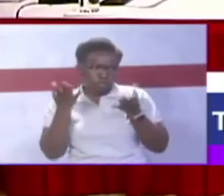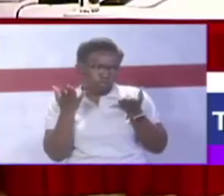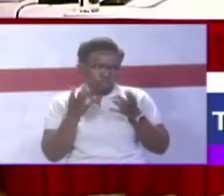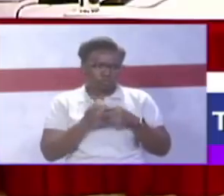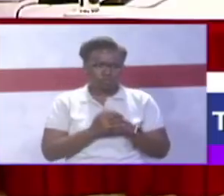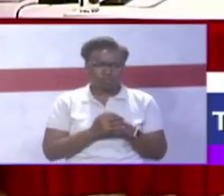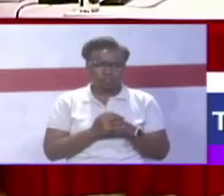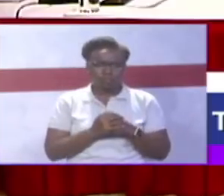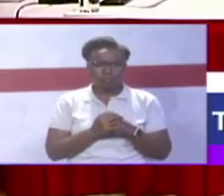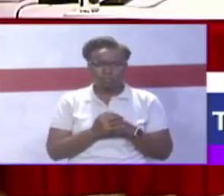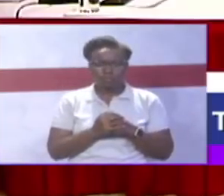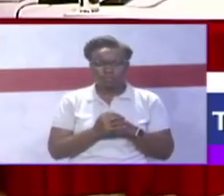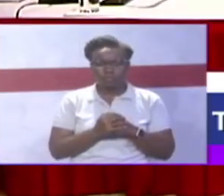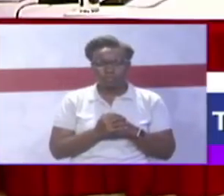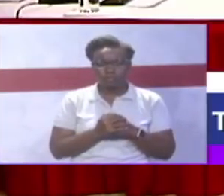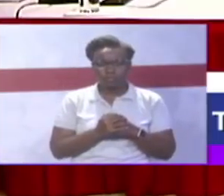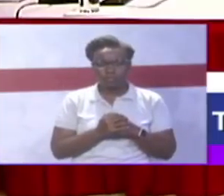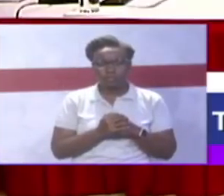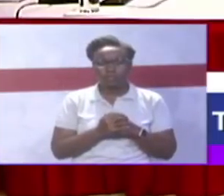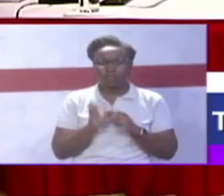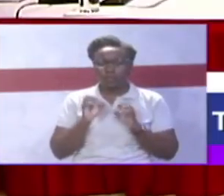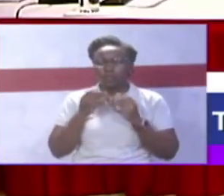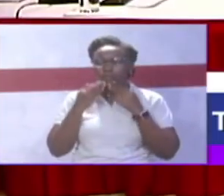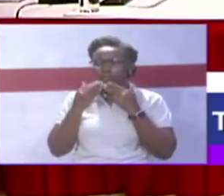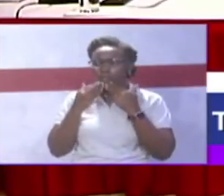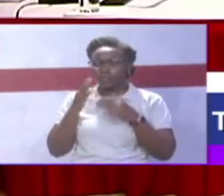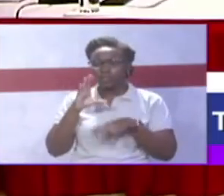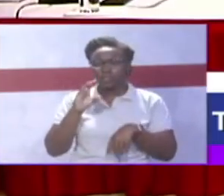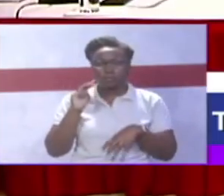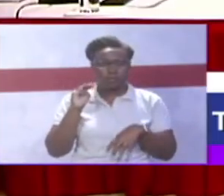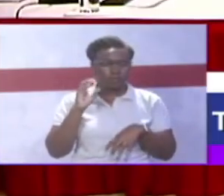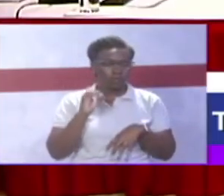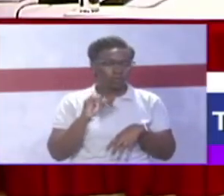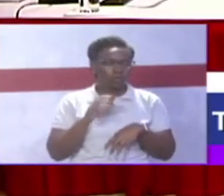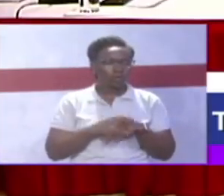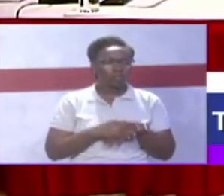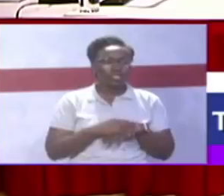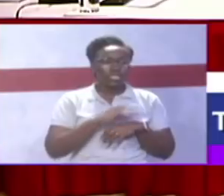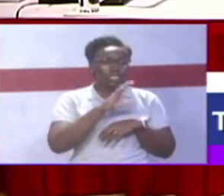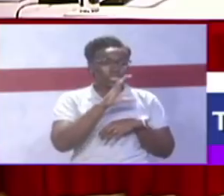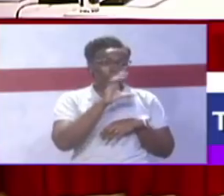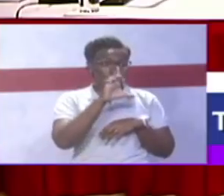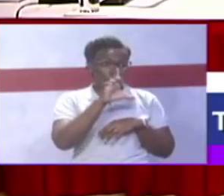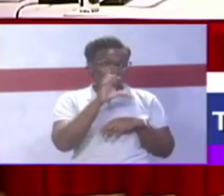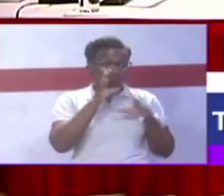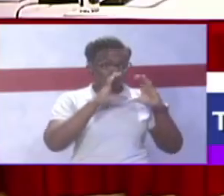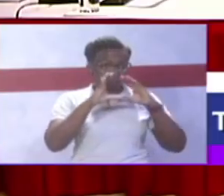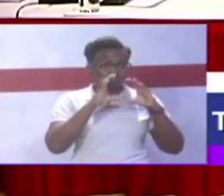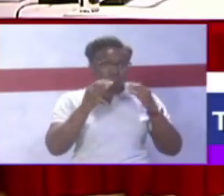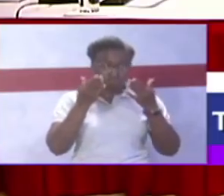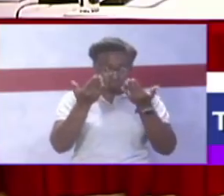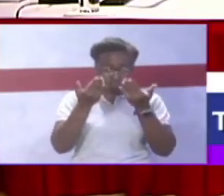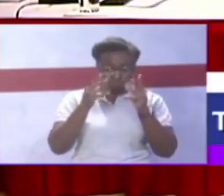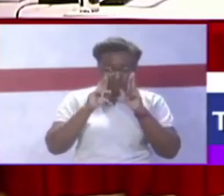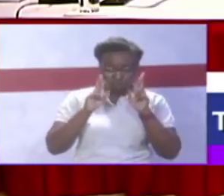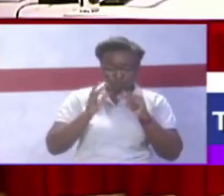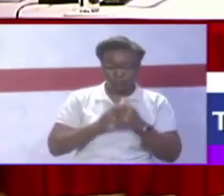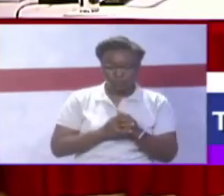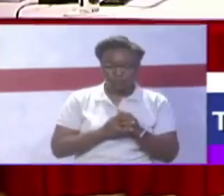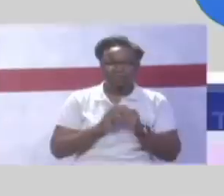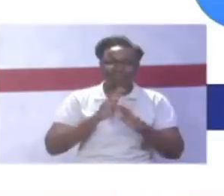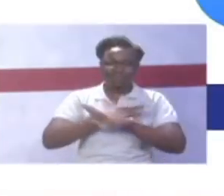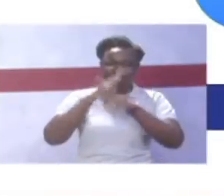CMO. CL Communications, we are ready for your 2 questions. Hi, good morning. Natalie Singh, Caribbean